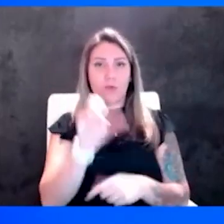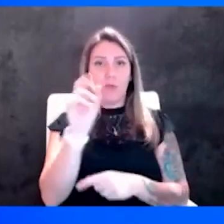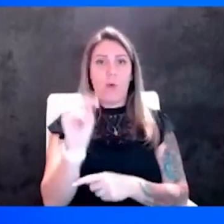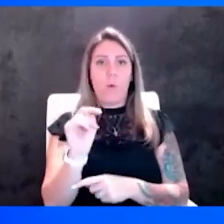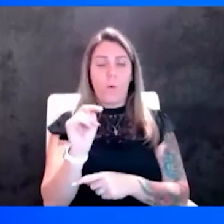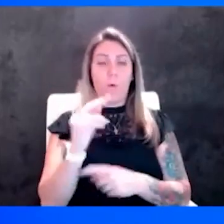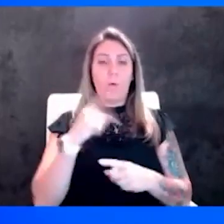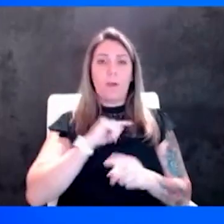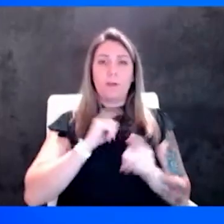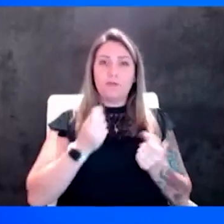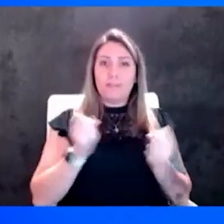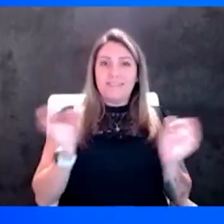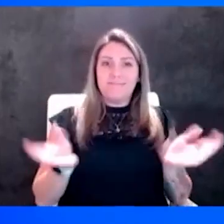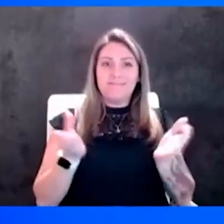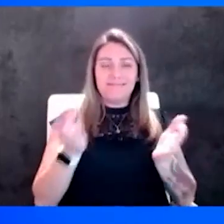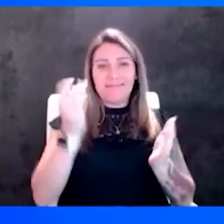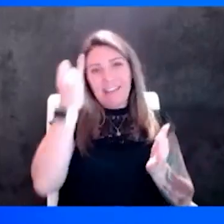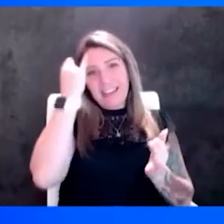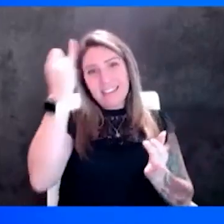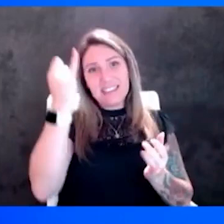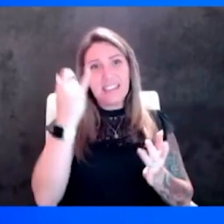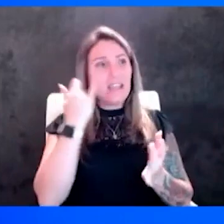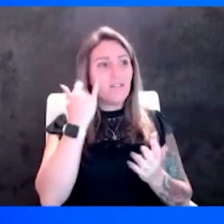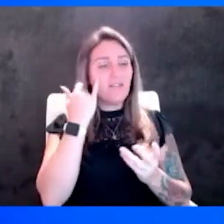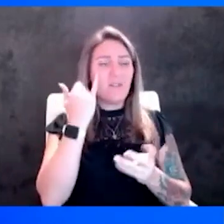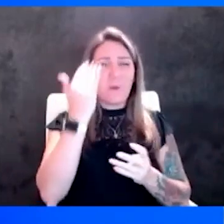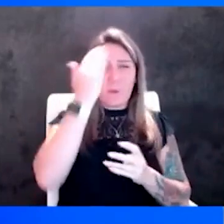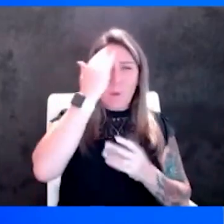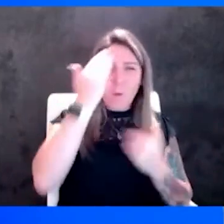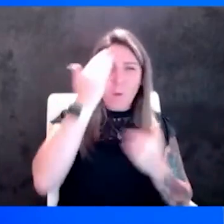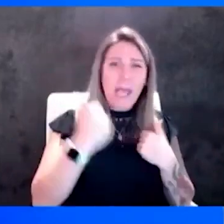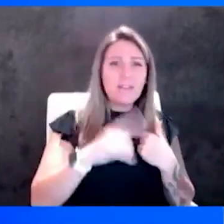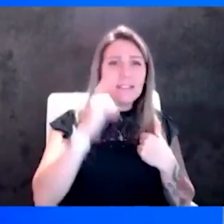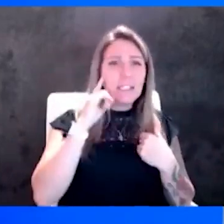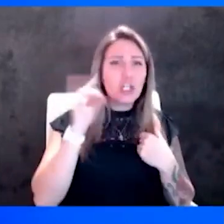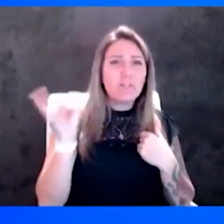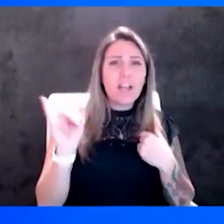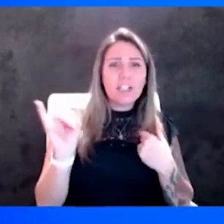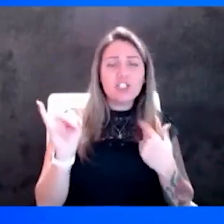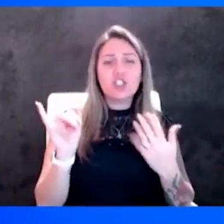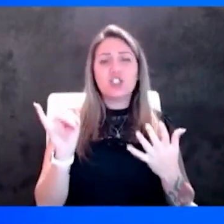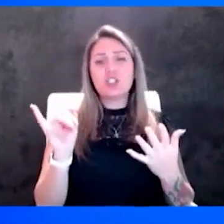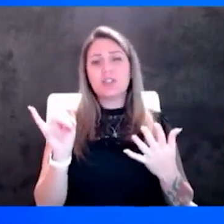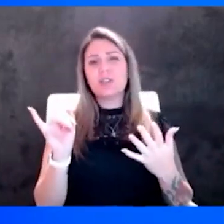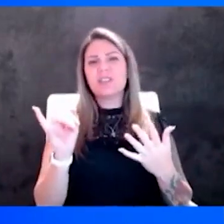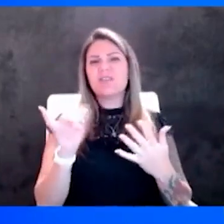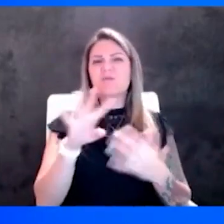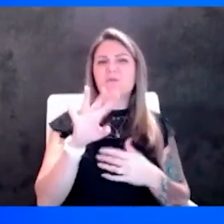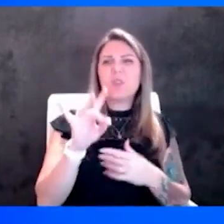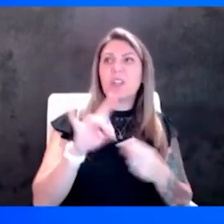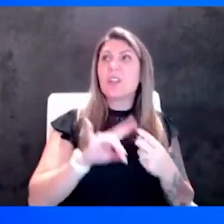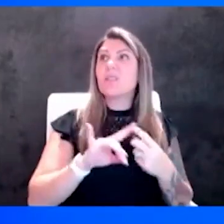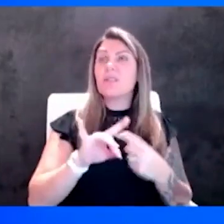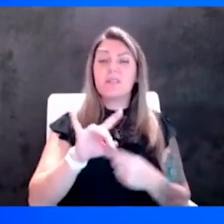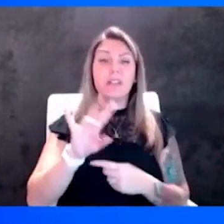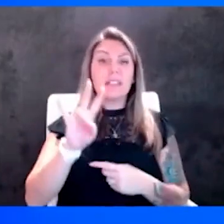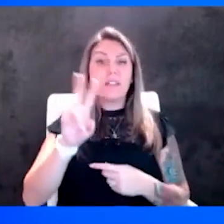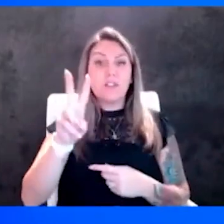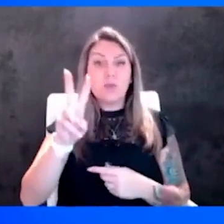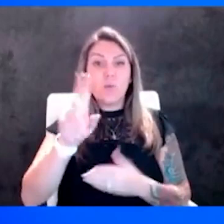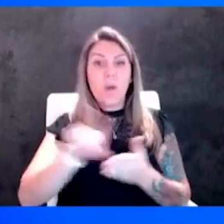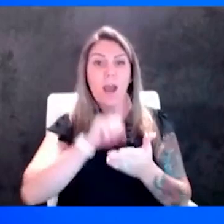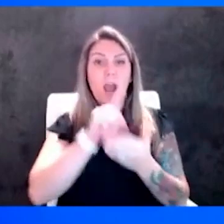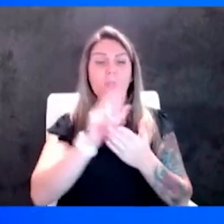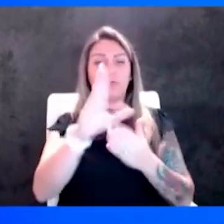towards this idea of, even if we know they have an ear infection, let's give it 48, 72 hours for their body to take care